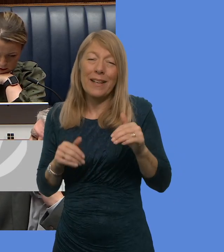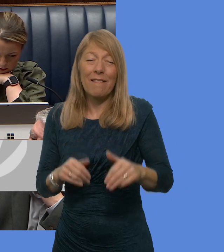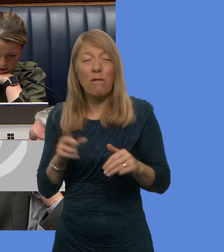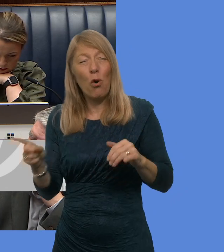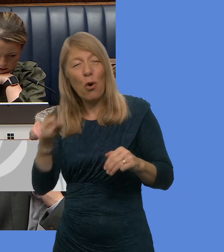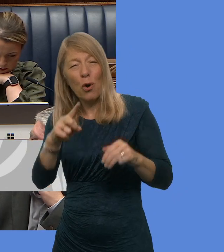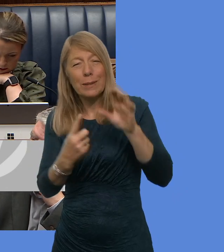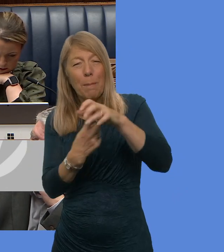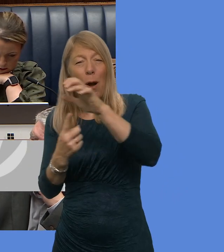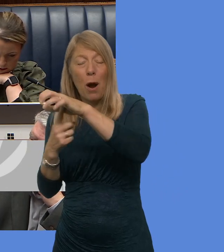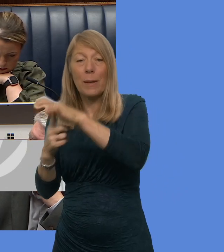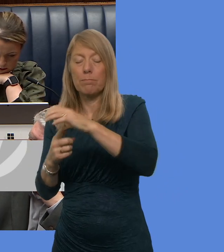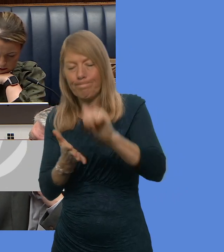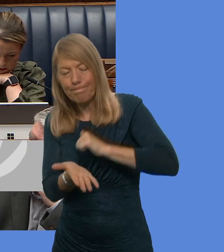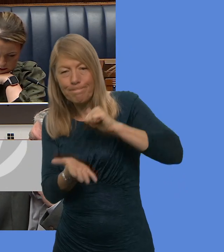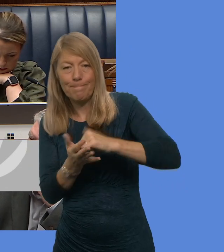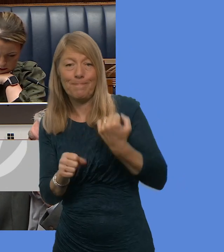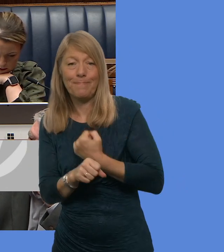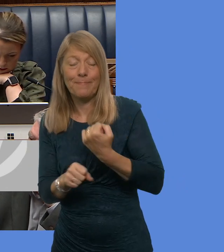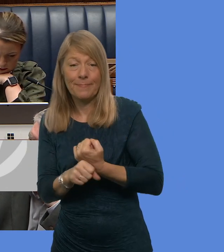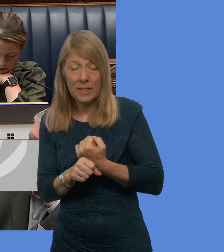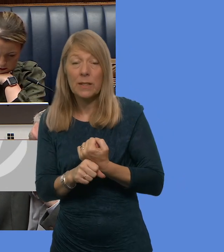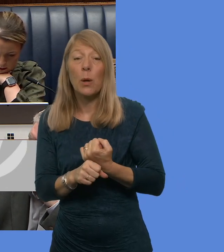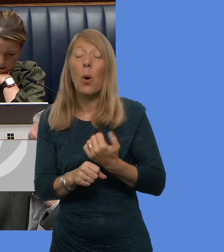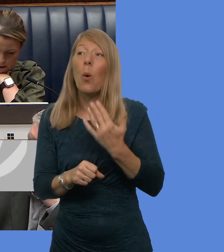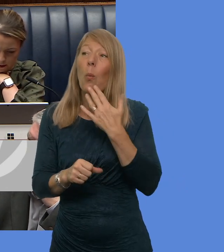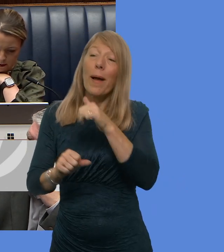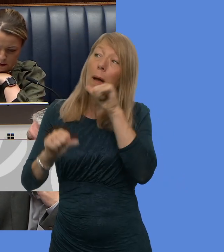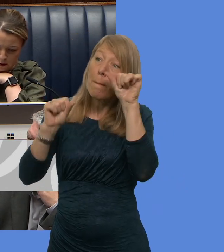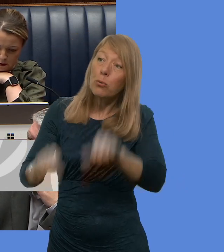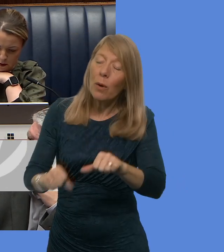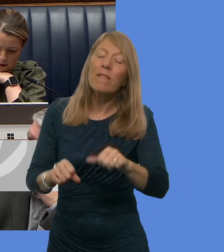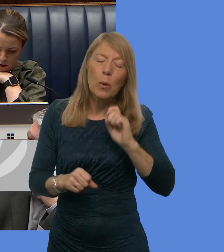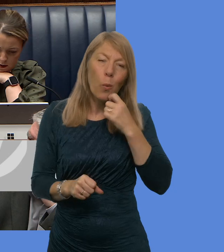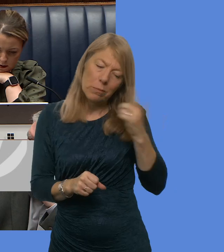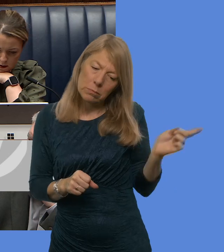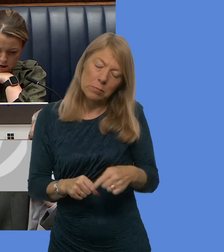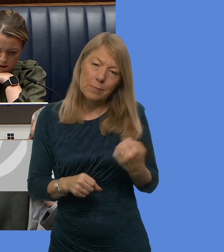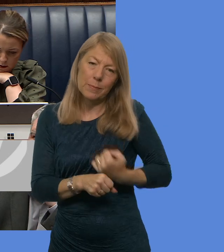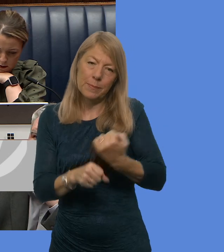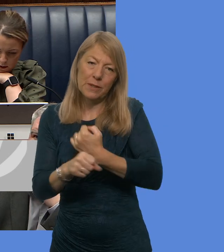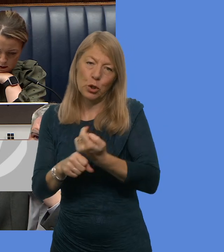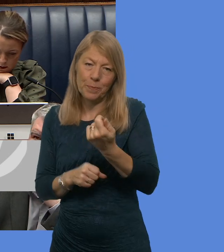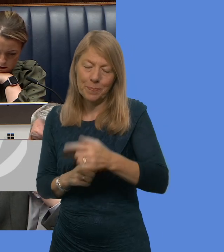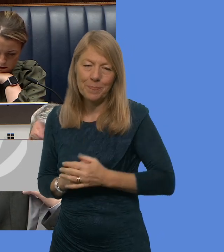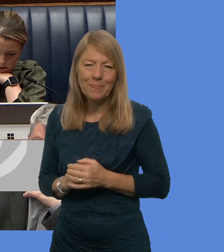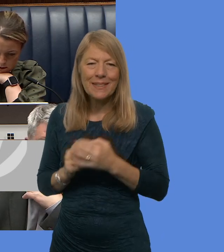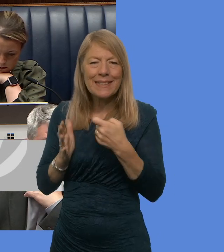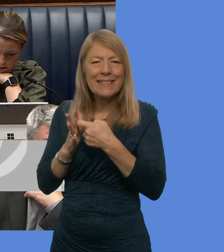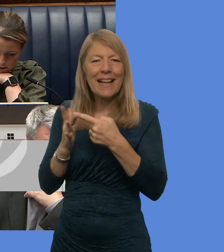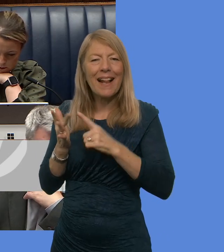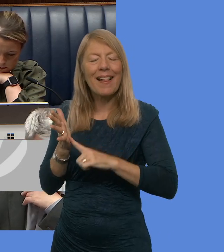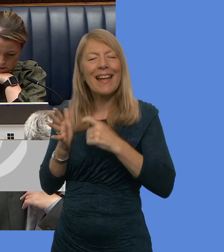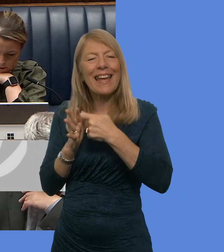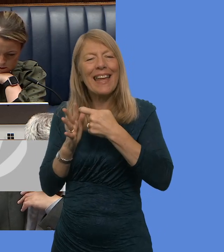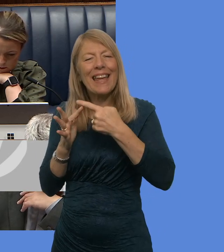Our contractor is ready to carry out the work as soon as approval comes through. The landslip on the Kilkee Road in Hilltown is likely to require a